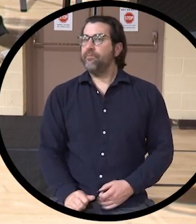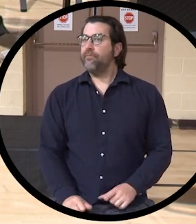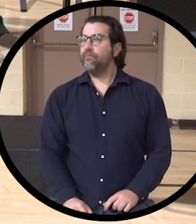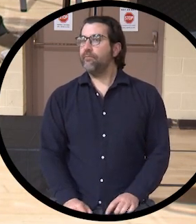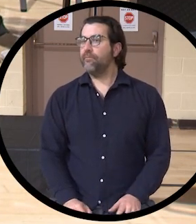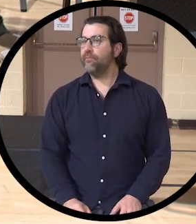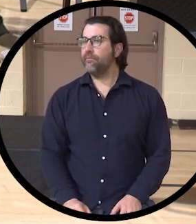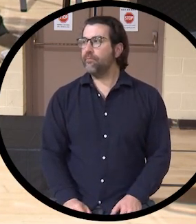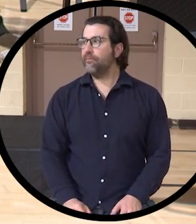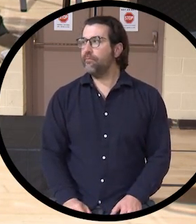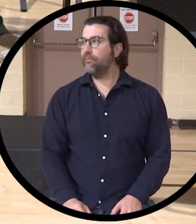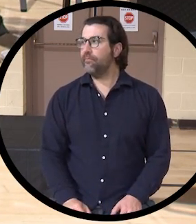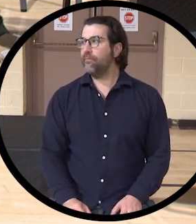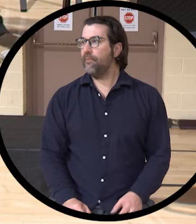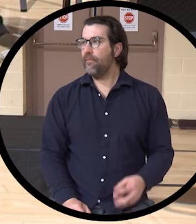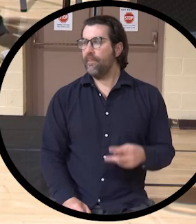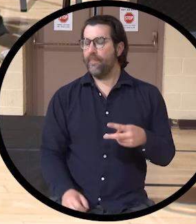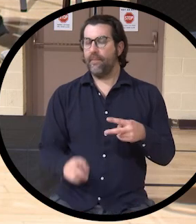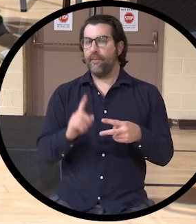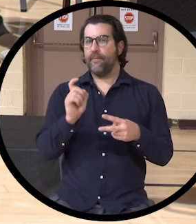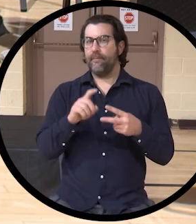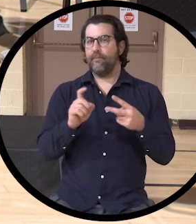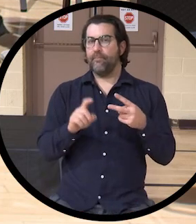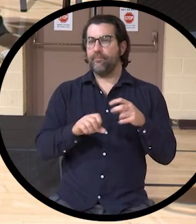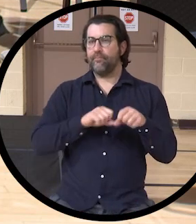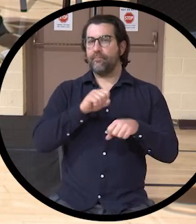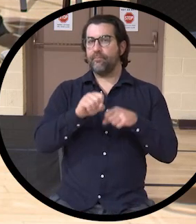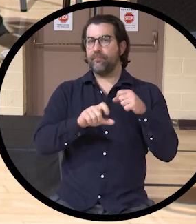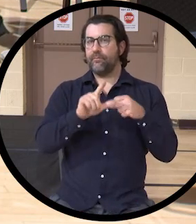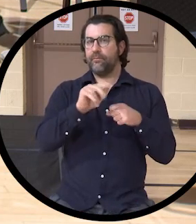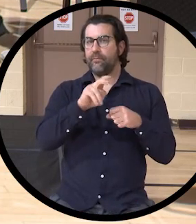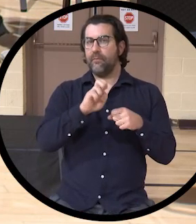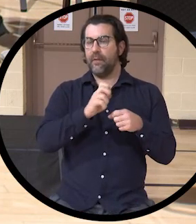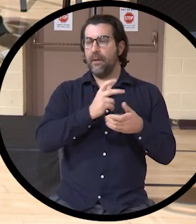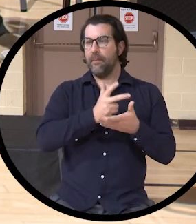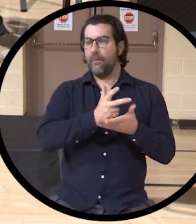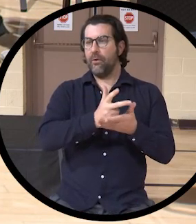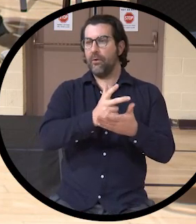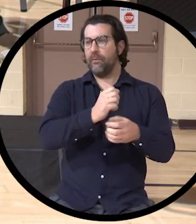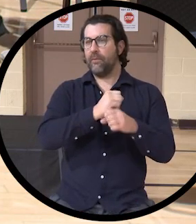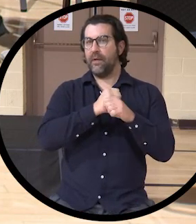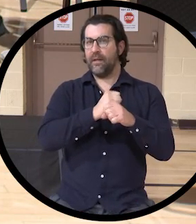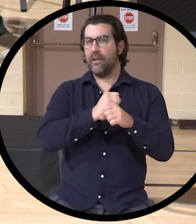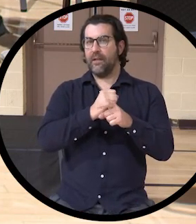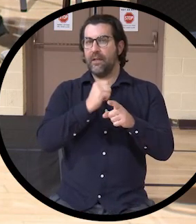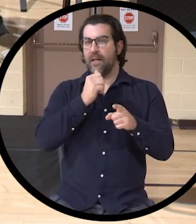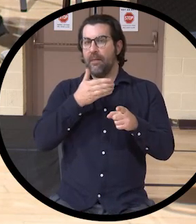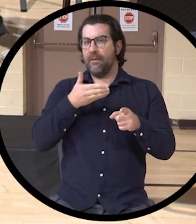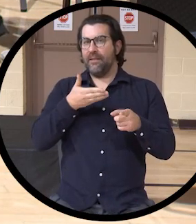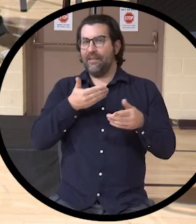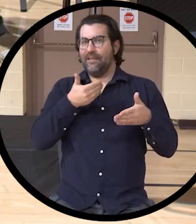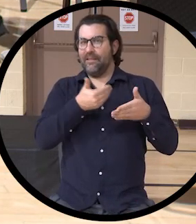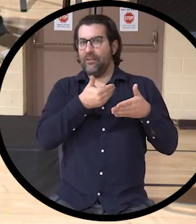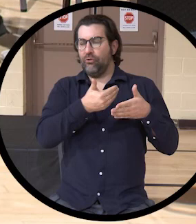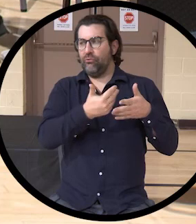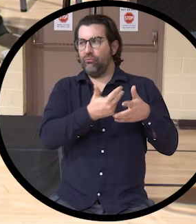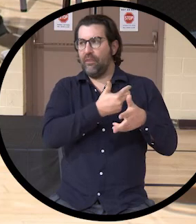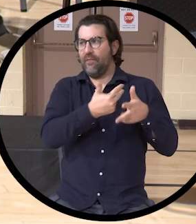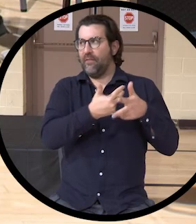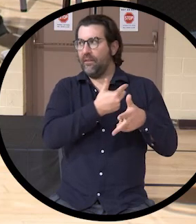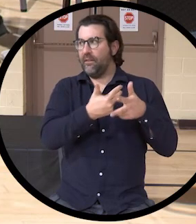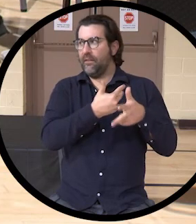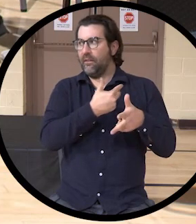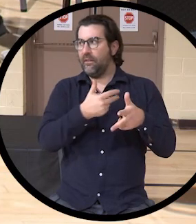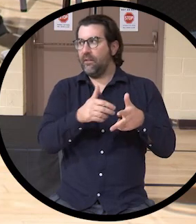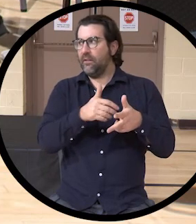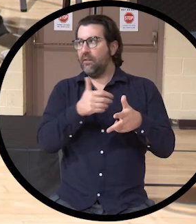Zoom question? 2 questions. Could the bike lanes be parking protected instead of being exposed to traffic? And a question after